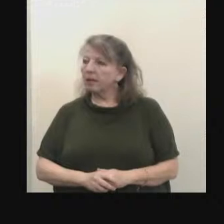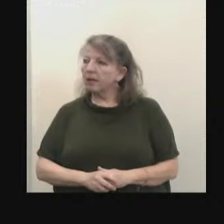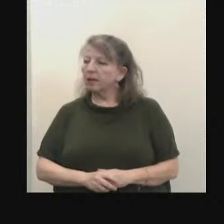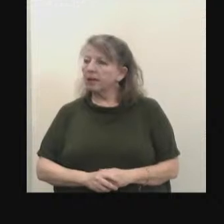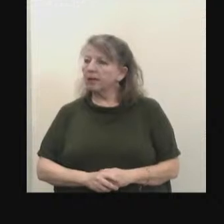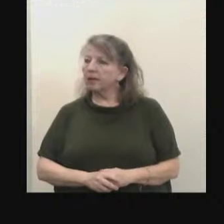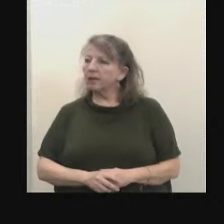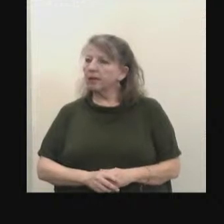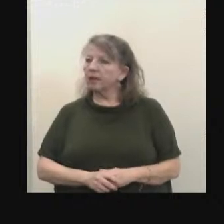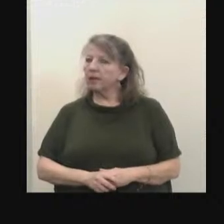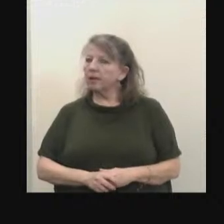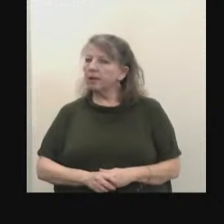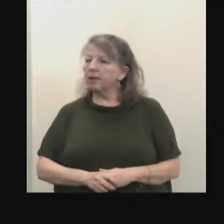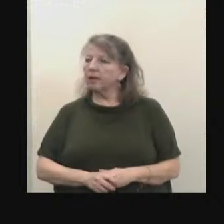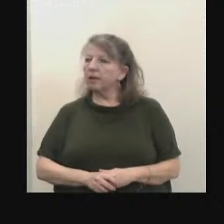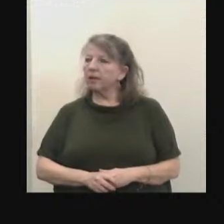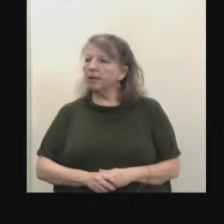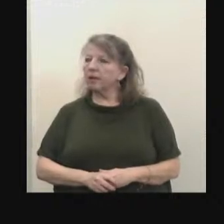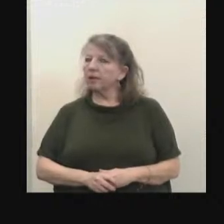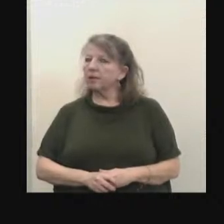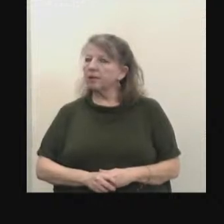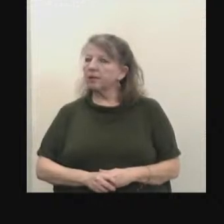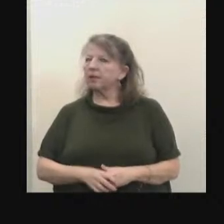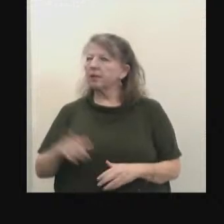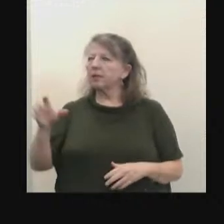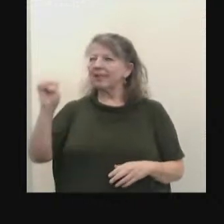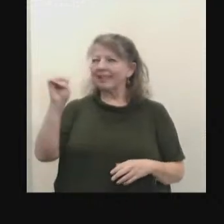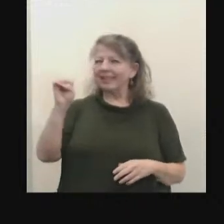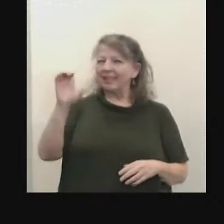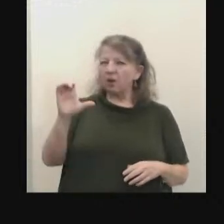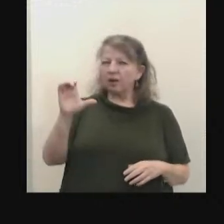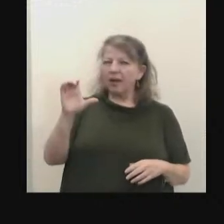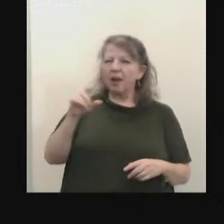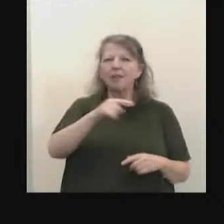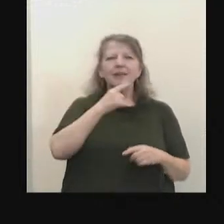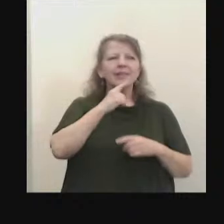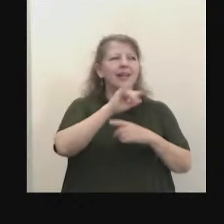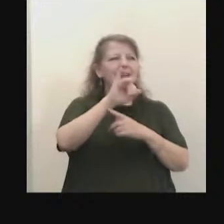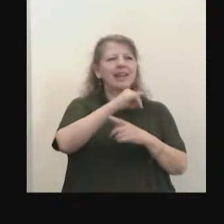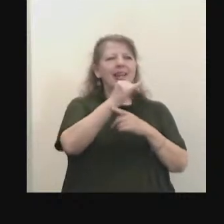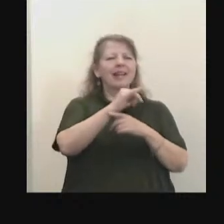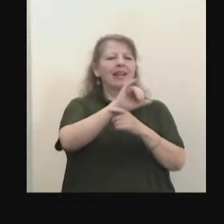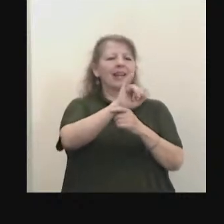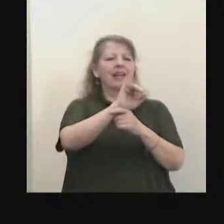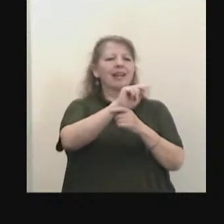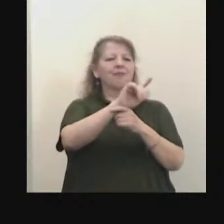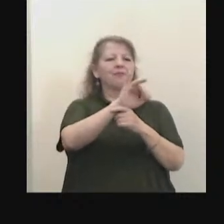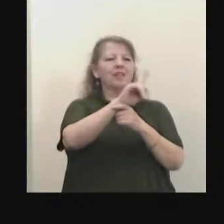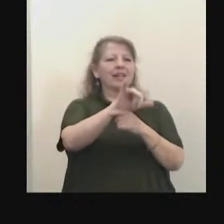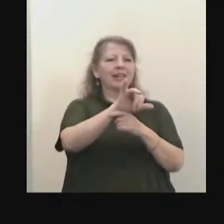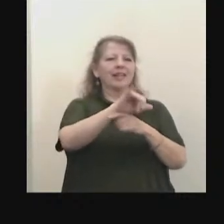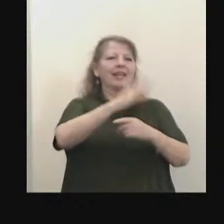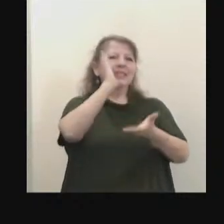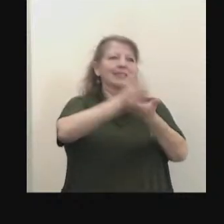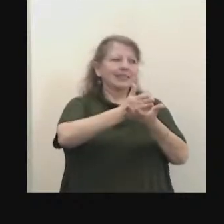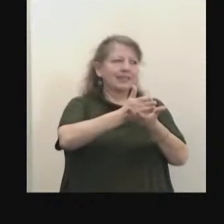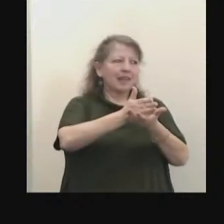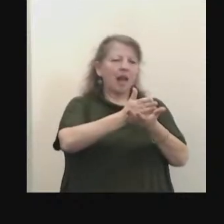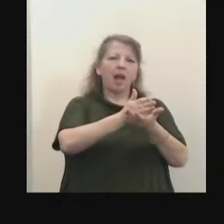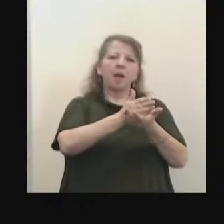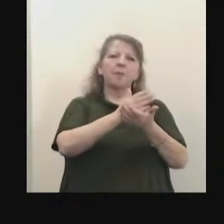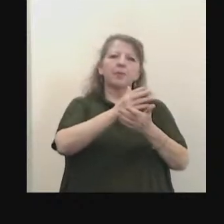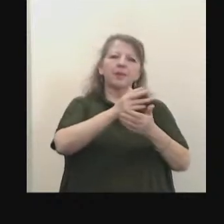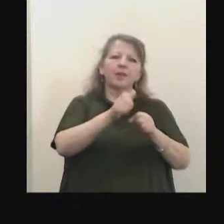Okay. Does the county know why Infinity stopped the COVID testing at the Buffalo Public School District, and how